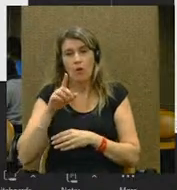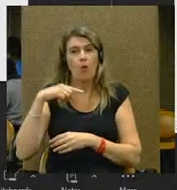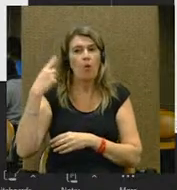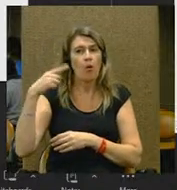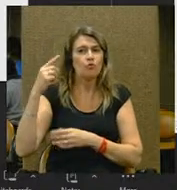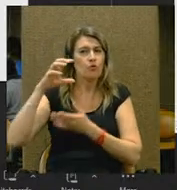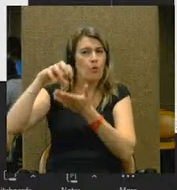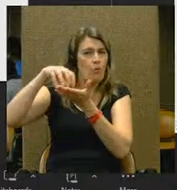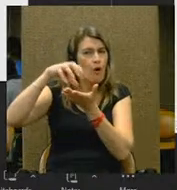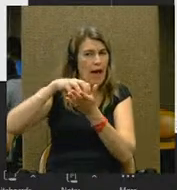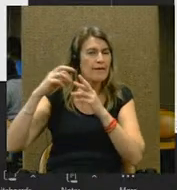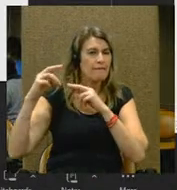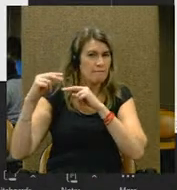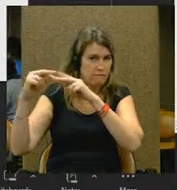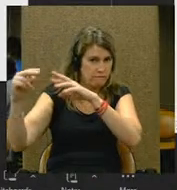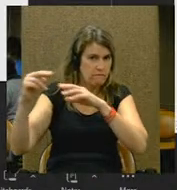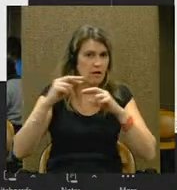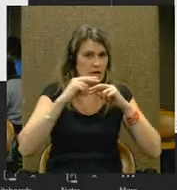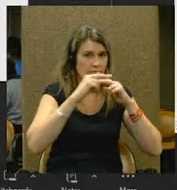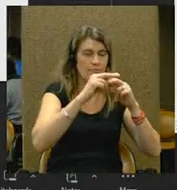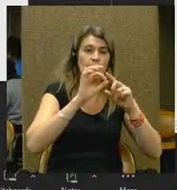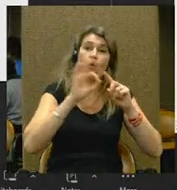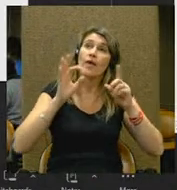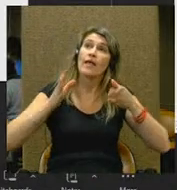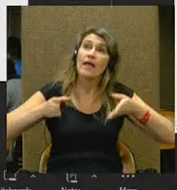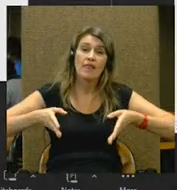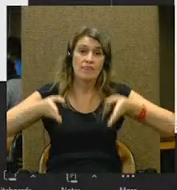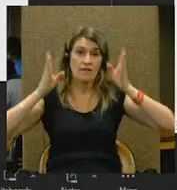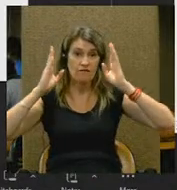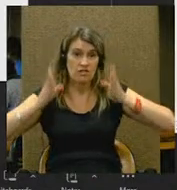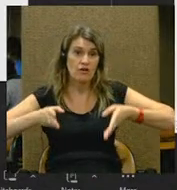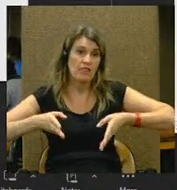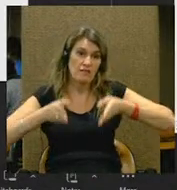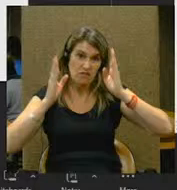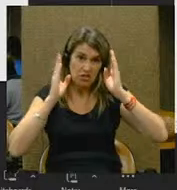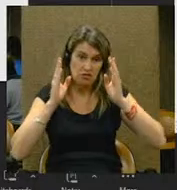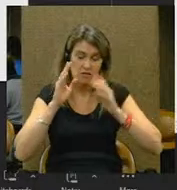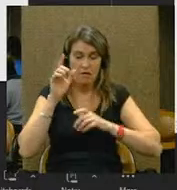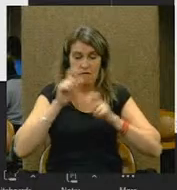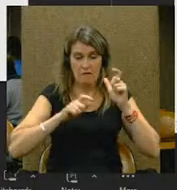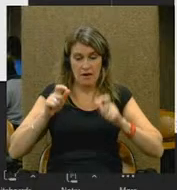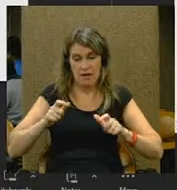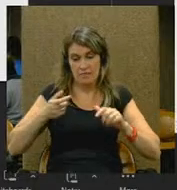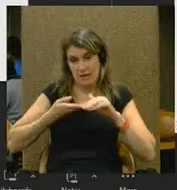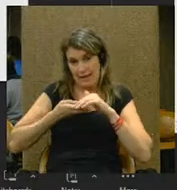buildings where people can come in and use their drugs under observation.